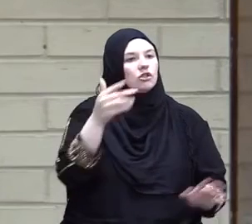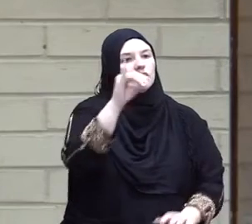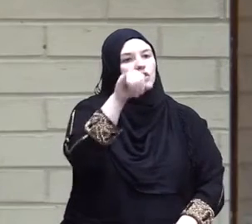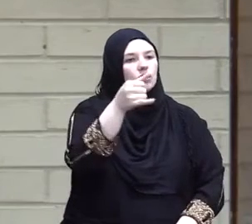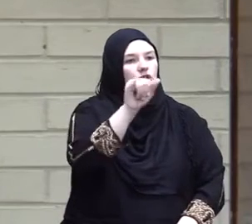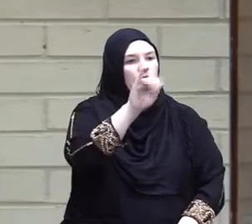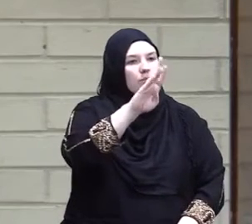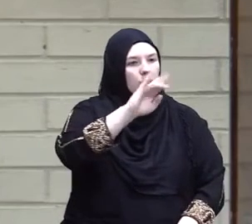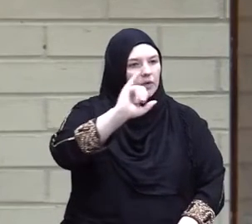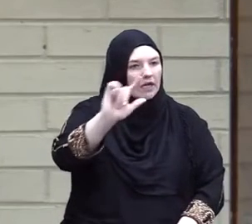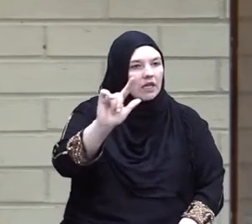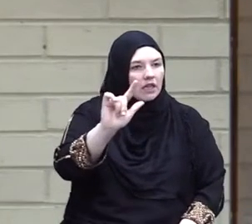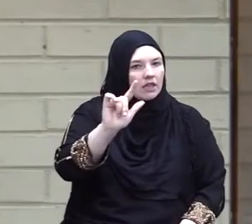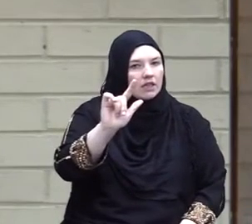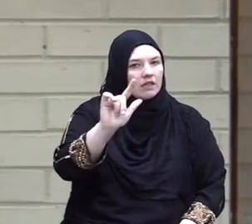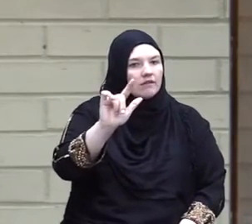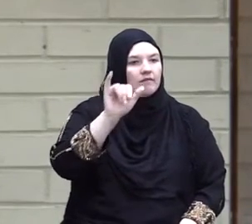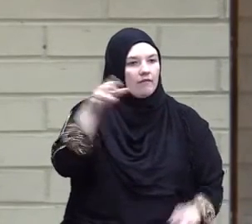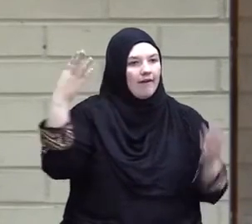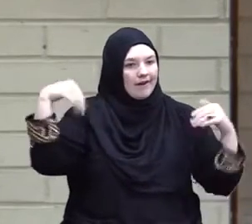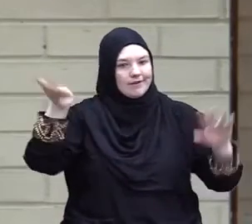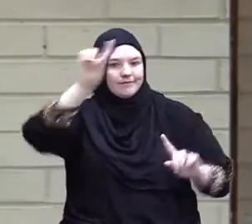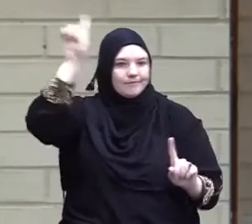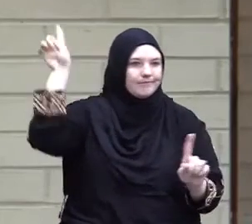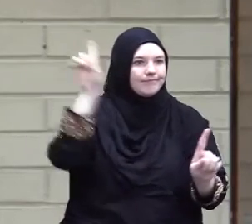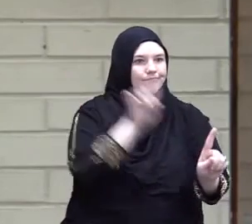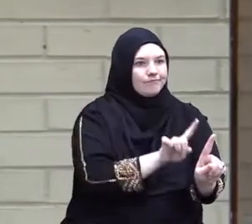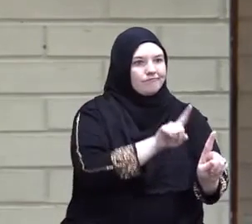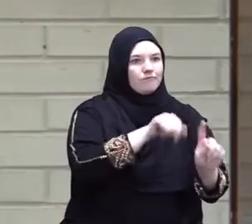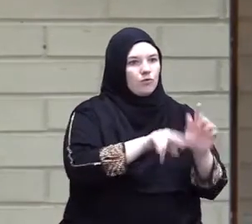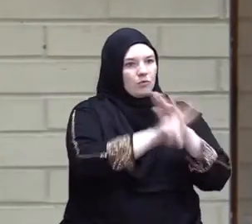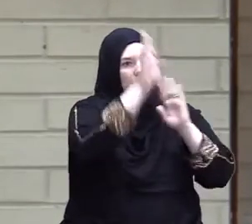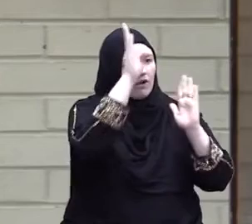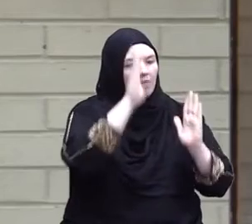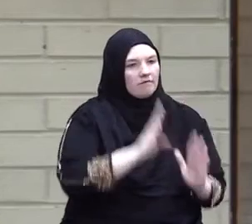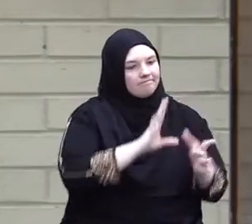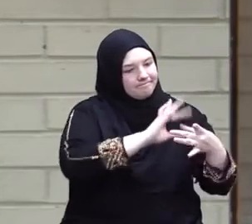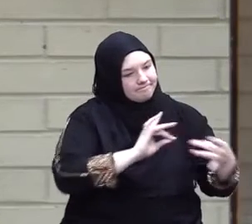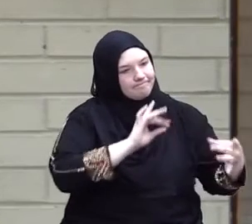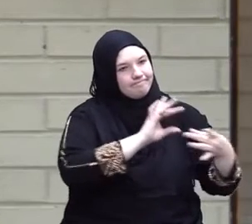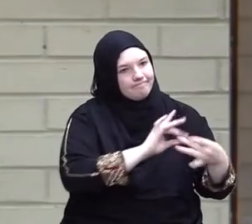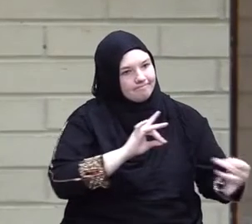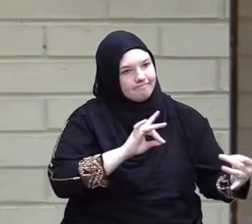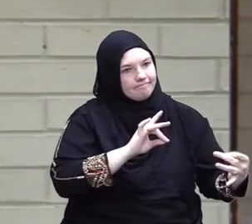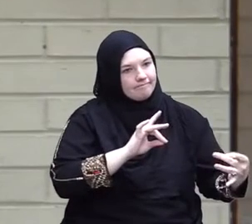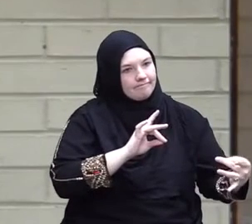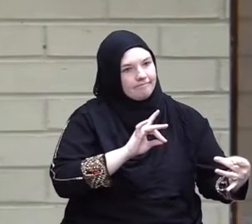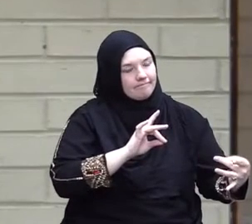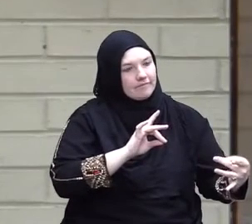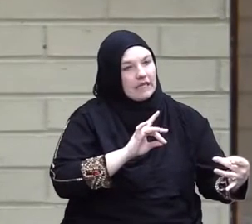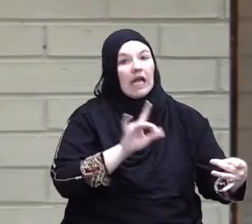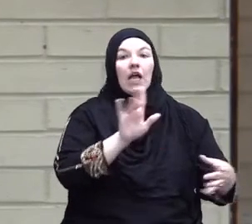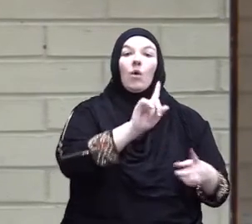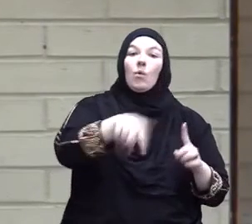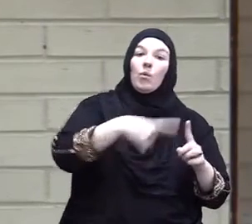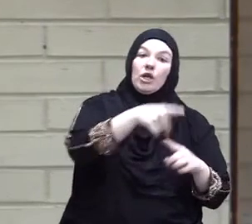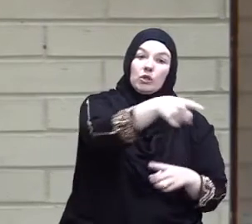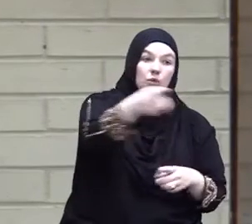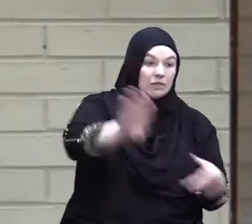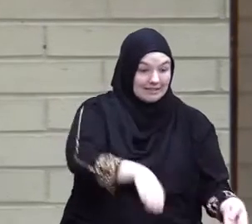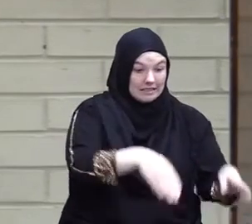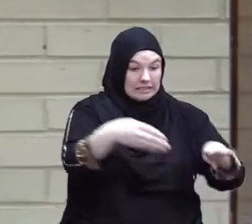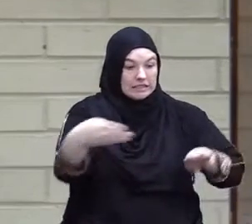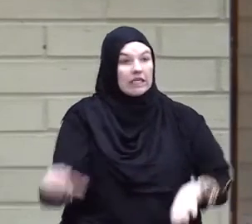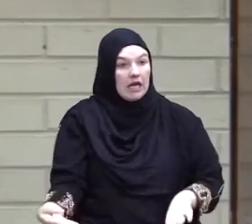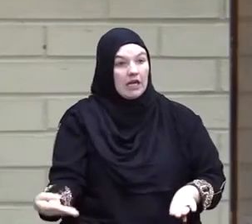right? The angels will receive your spirit. They will take it out of your body at the time of your death